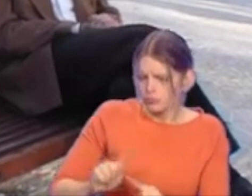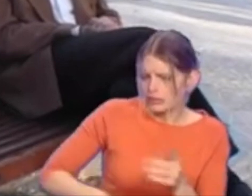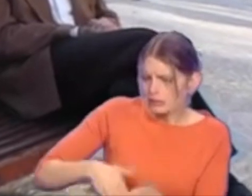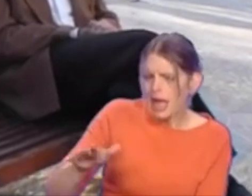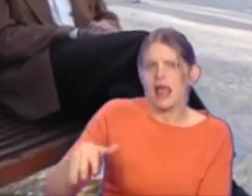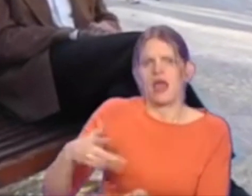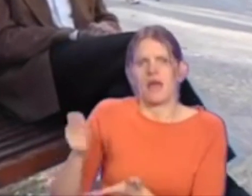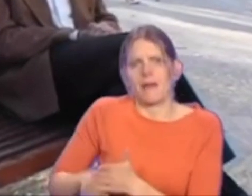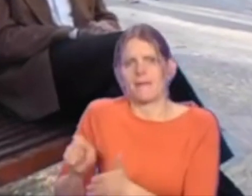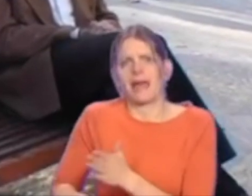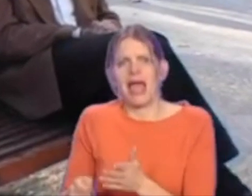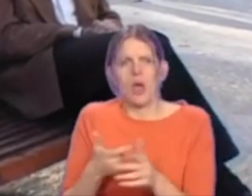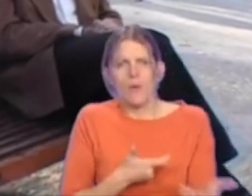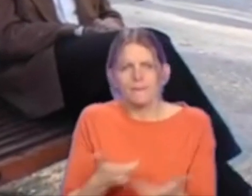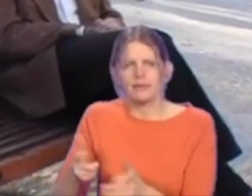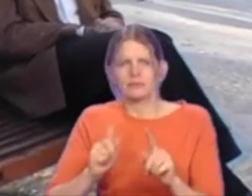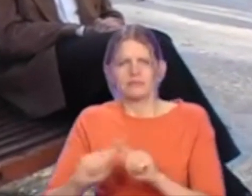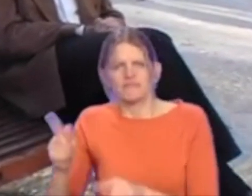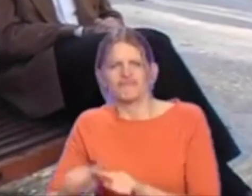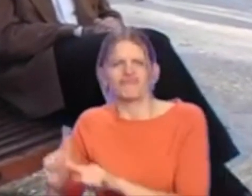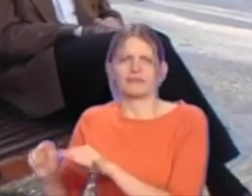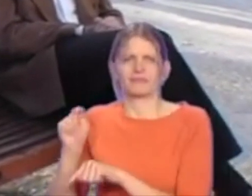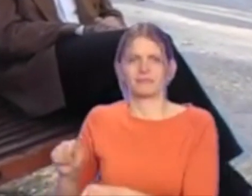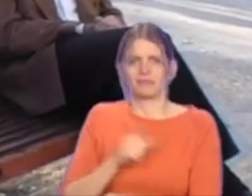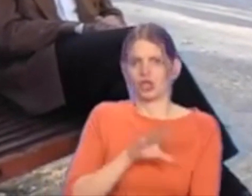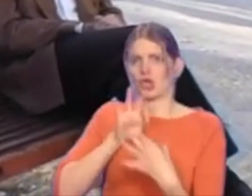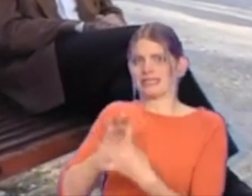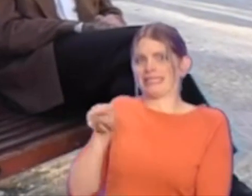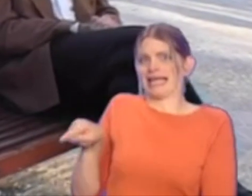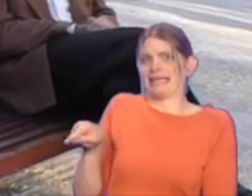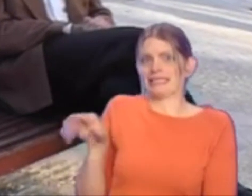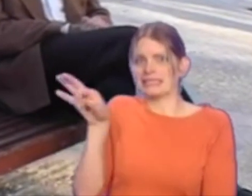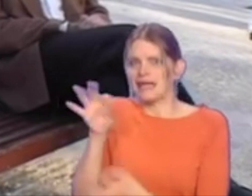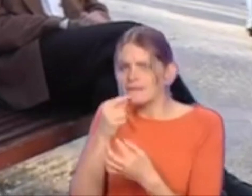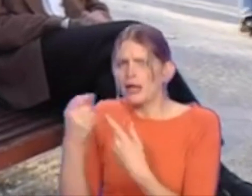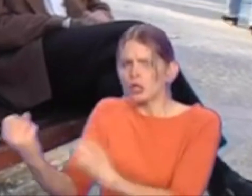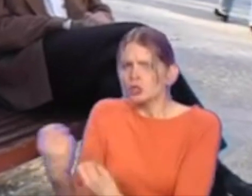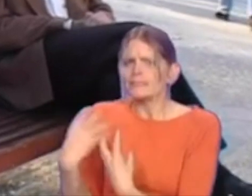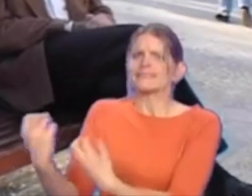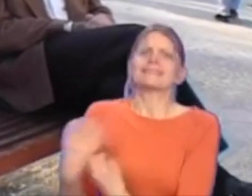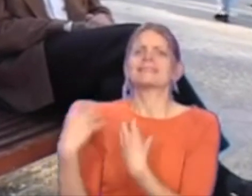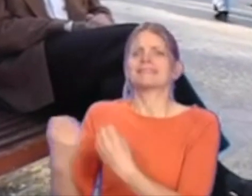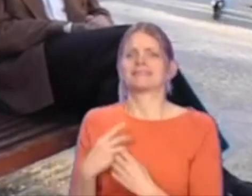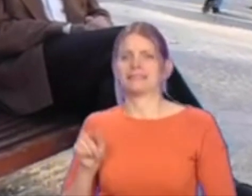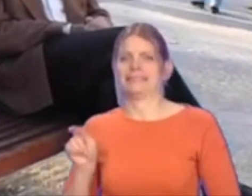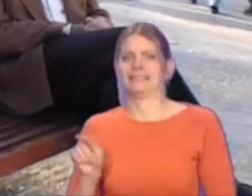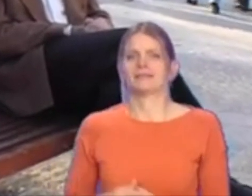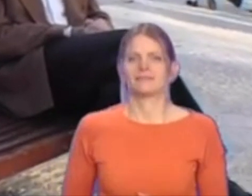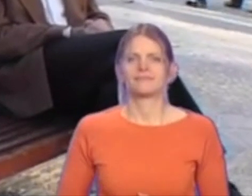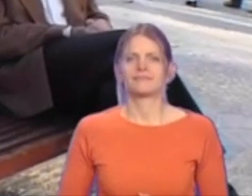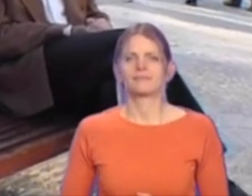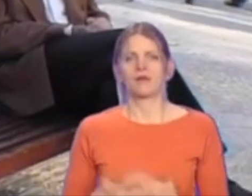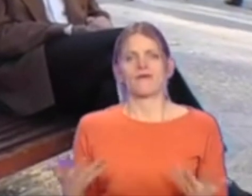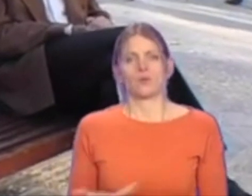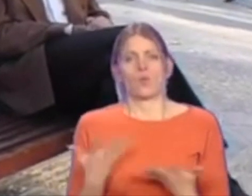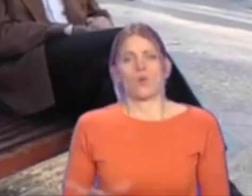these special Russian-only versions to be slipped into the export versions to the United Arab Emirates. Of course, we had